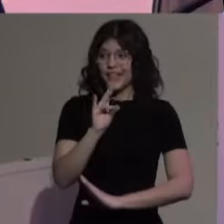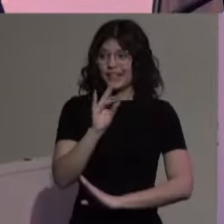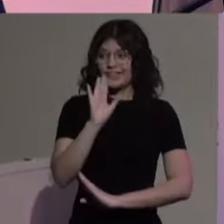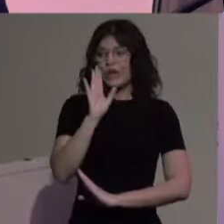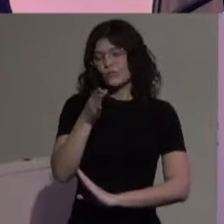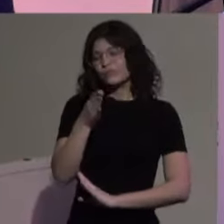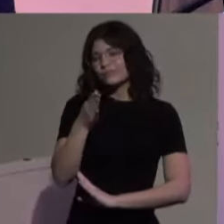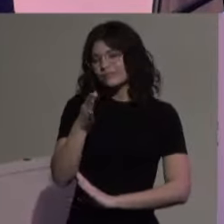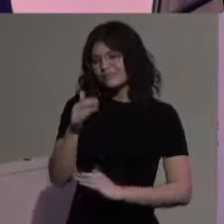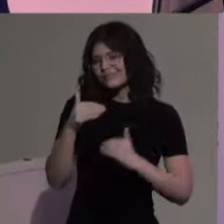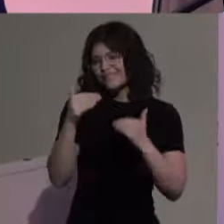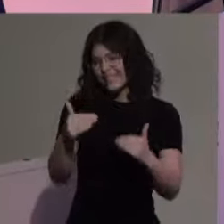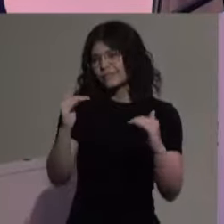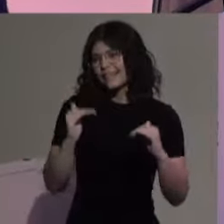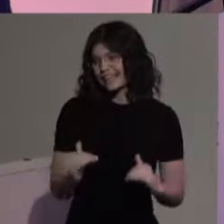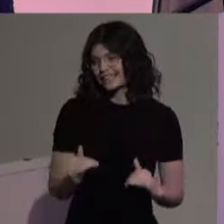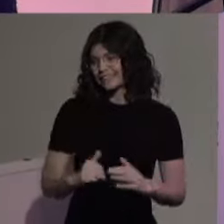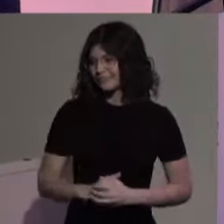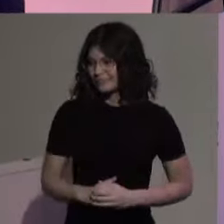after.